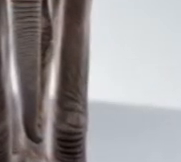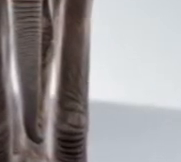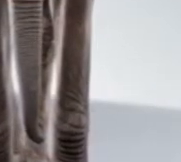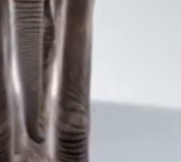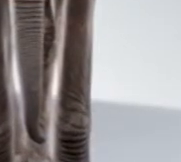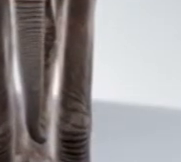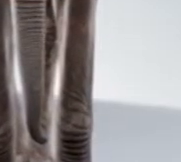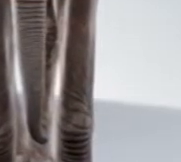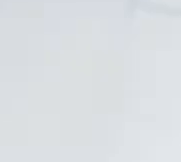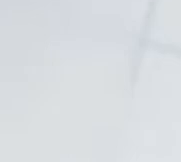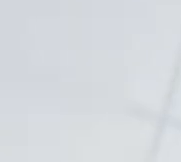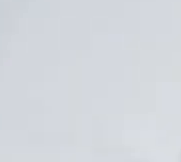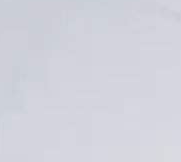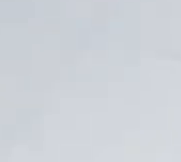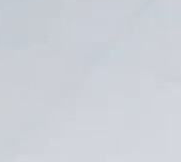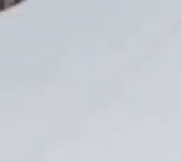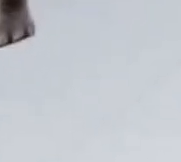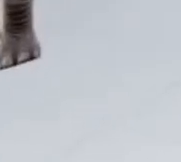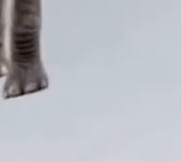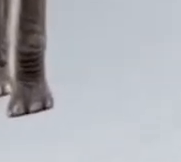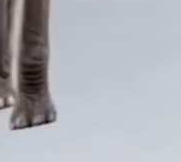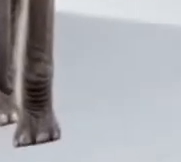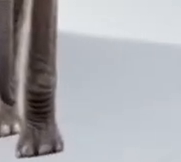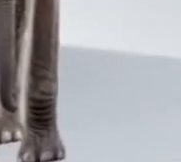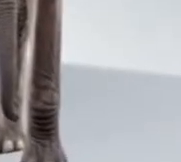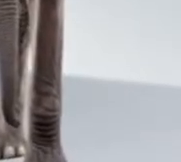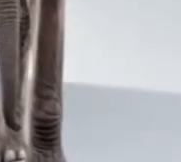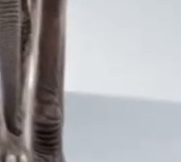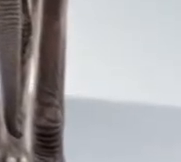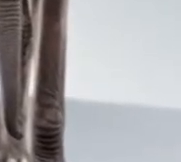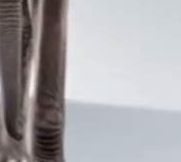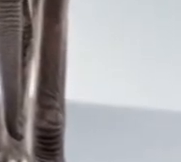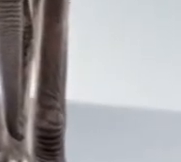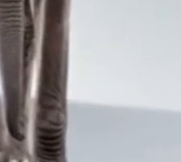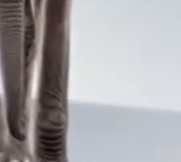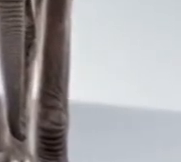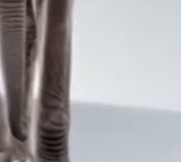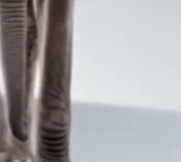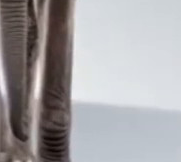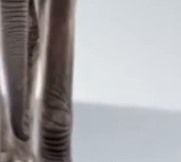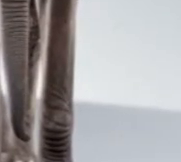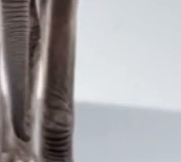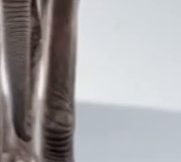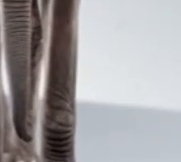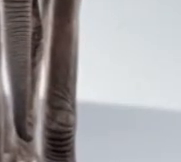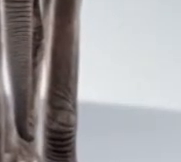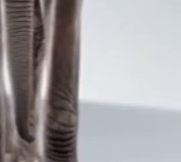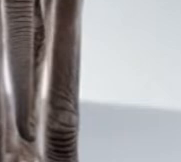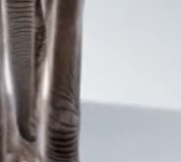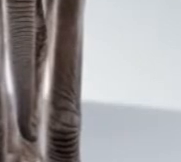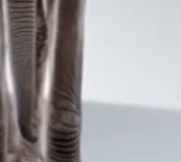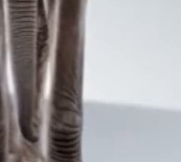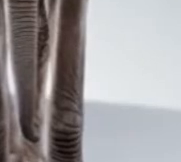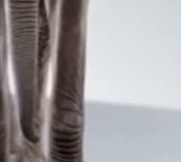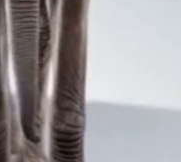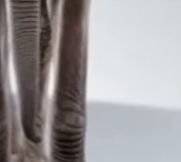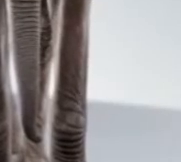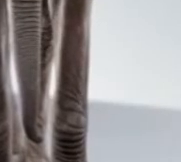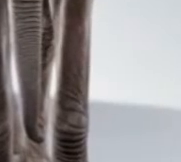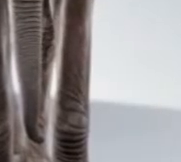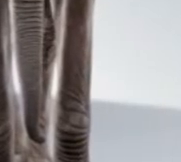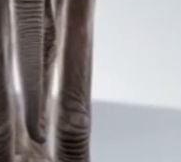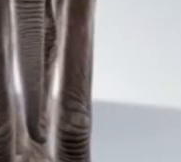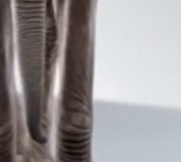tourism revenue per year. This is owing to the loss between 20,000 and 30,000 African